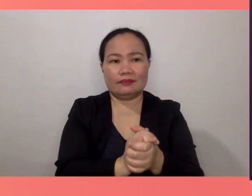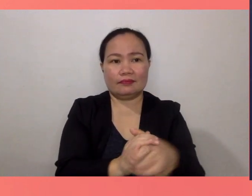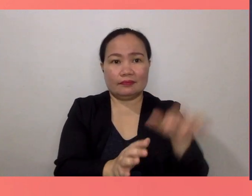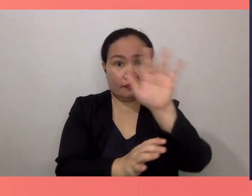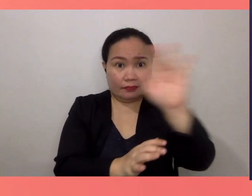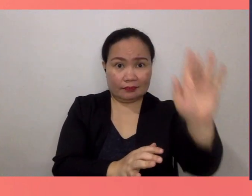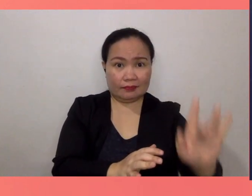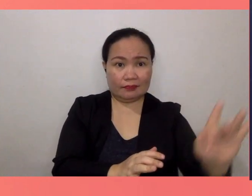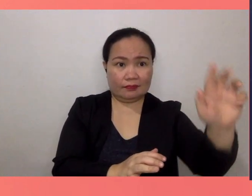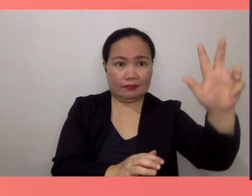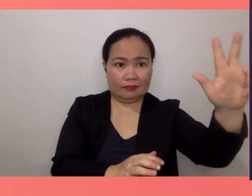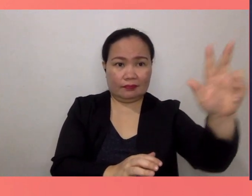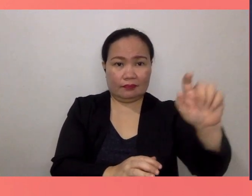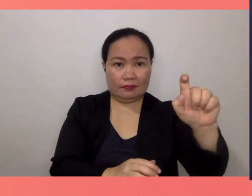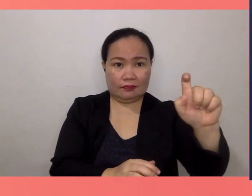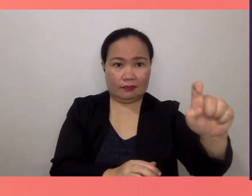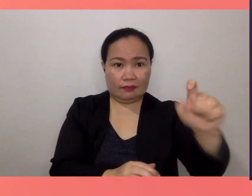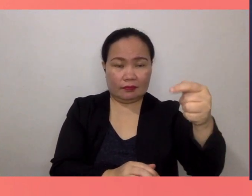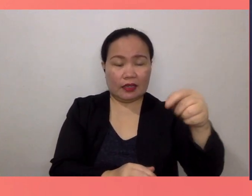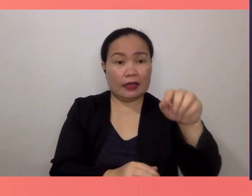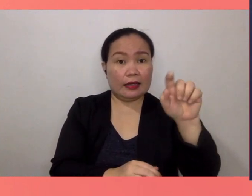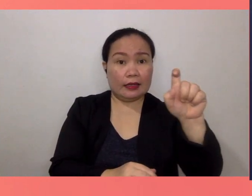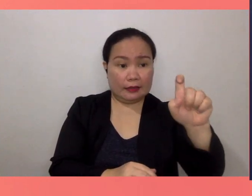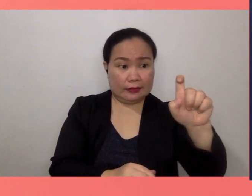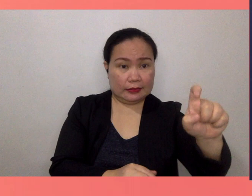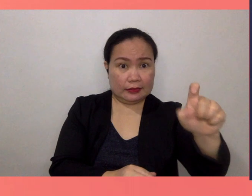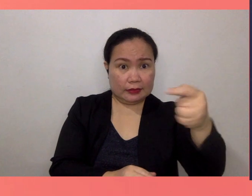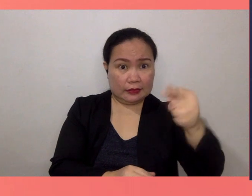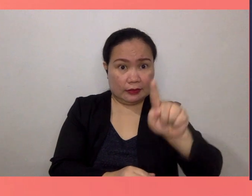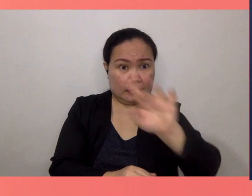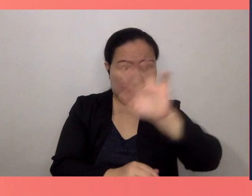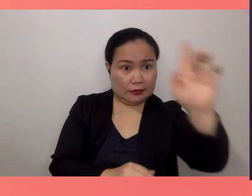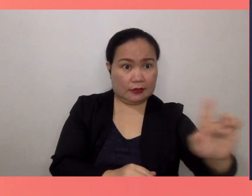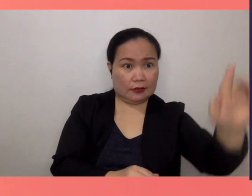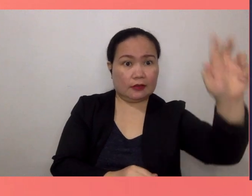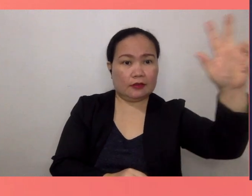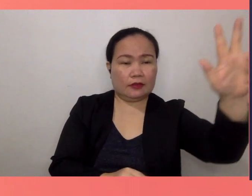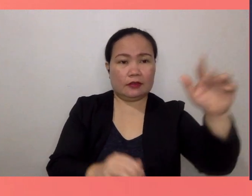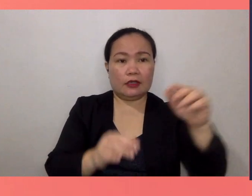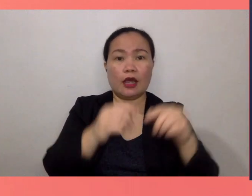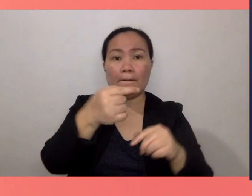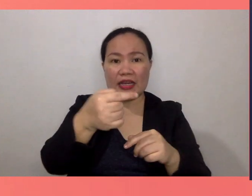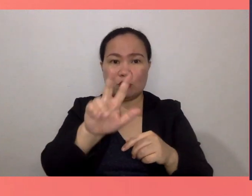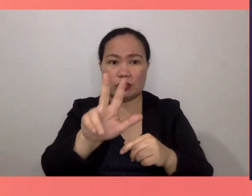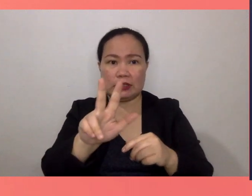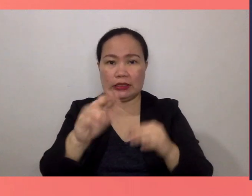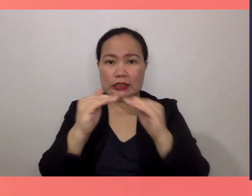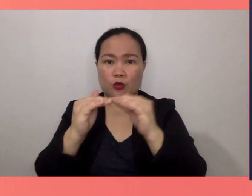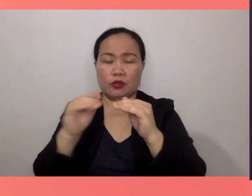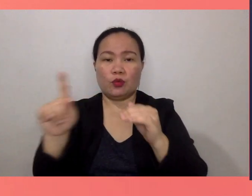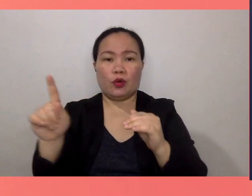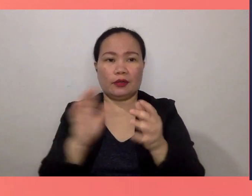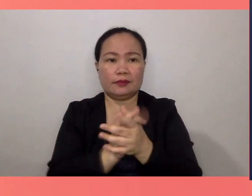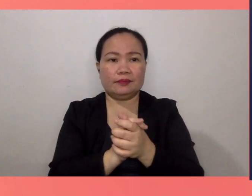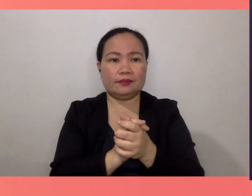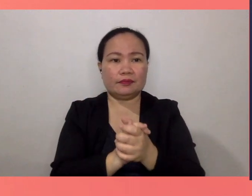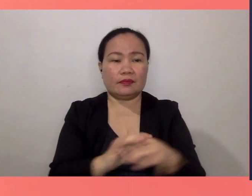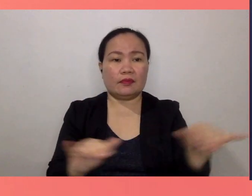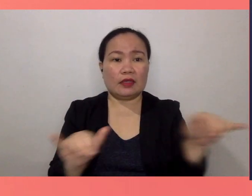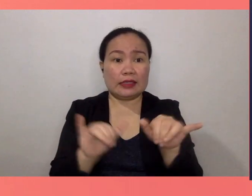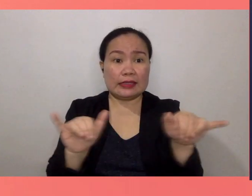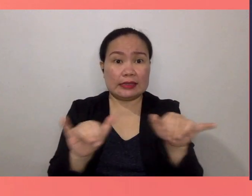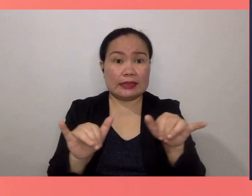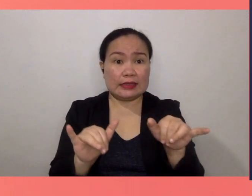Cube root of x minus 1 minus 3 is equal to 1. Okay, so same format, isolate